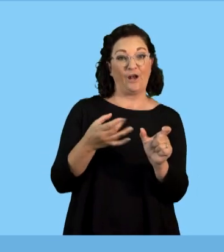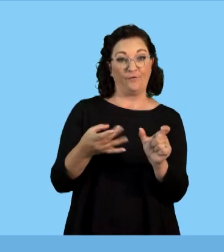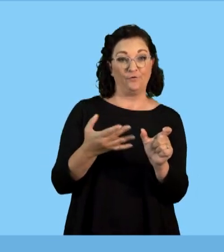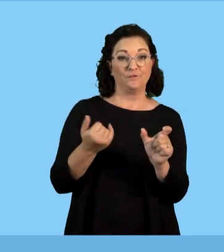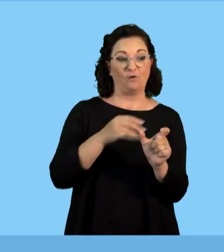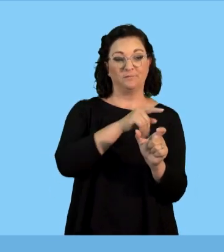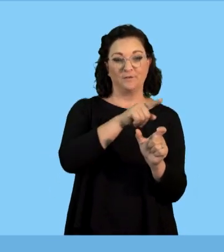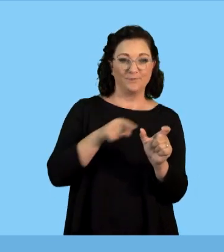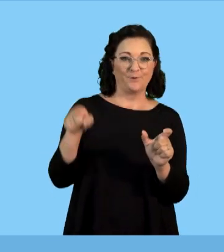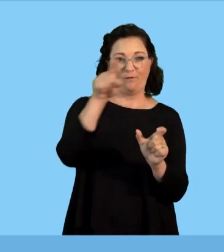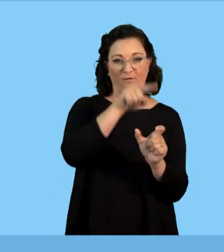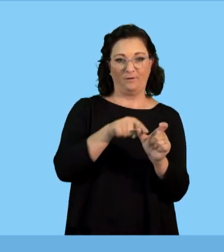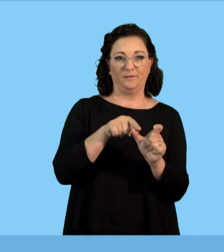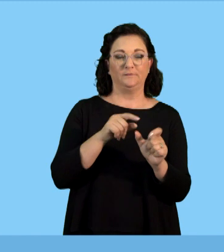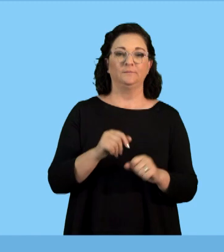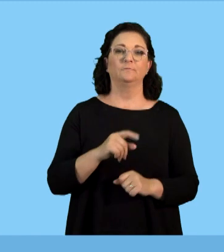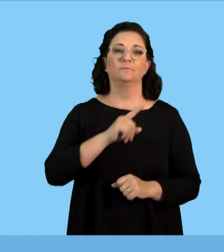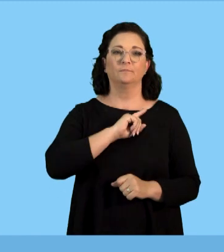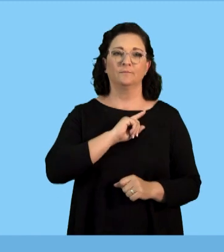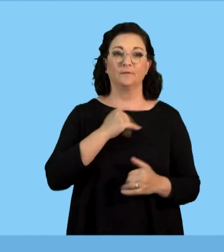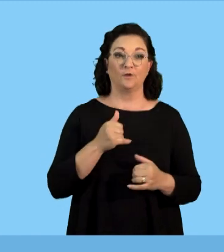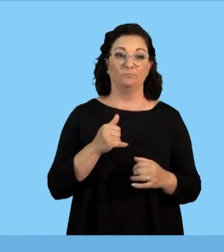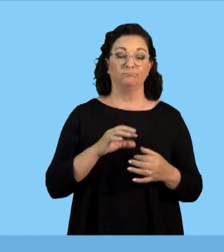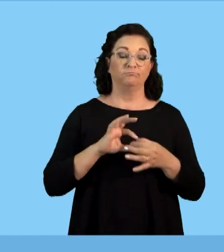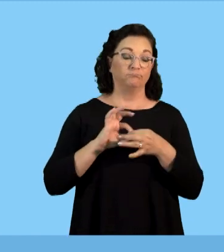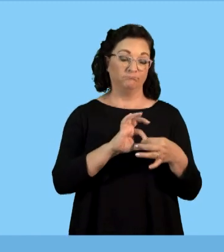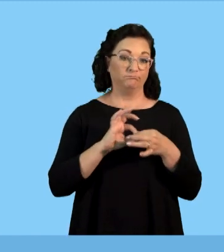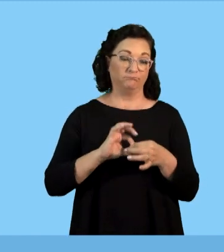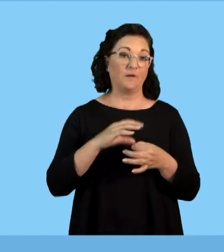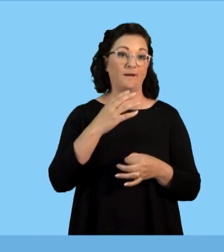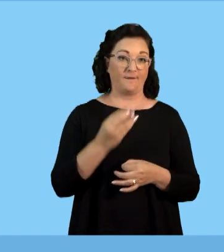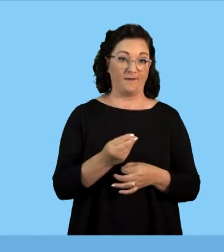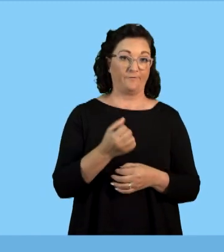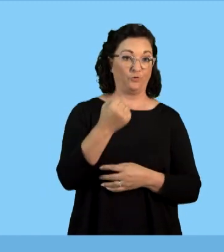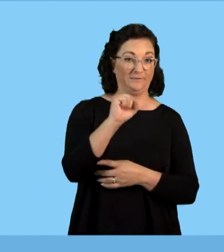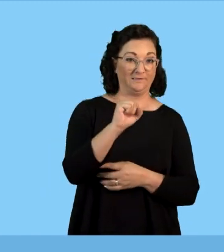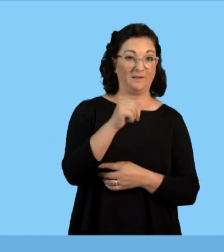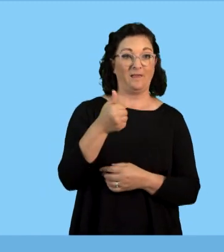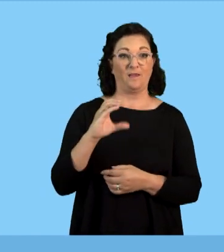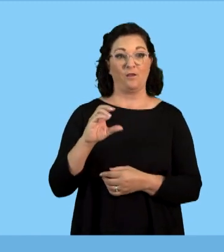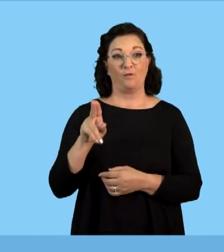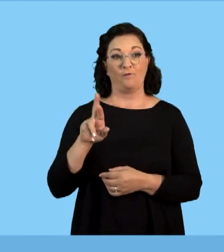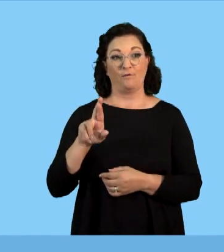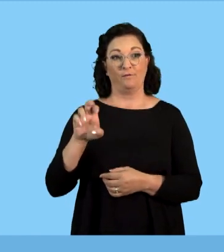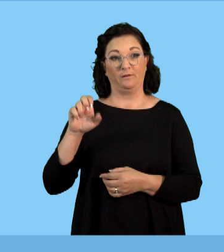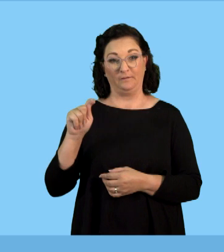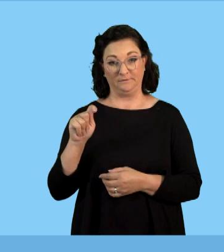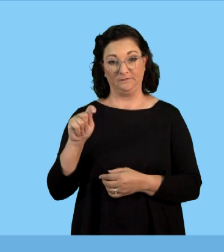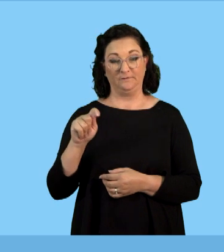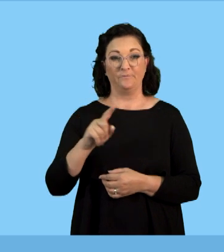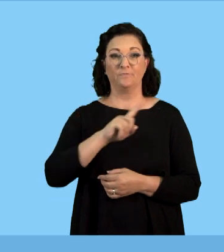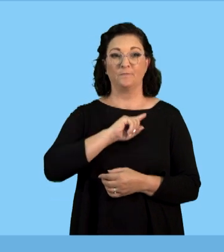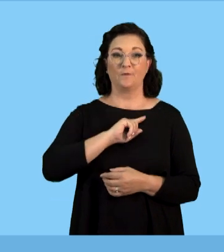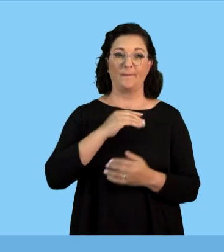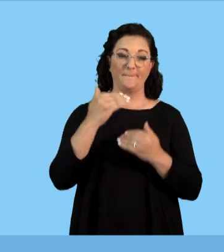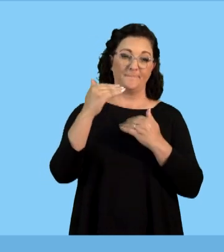current in a circuit. Remember, there is a relationship between the resistance and the current, right? So you're going to talk more about those